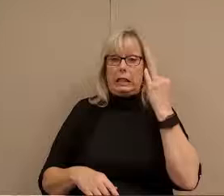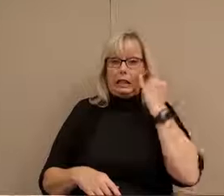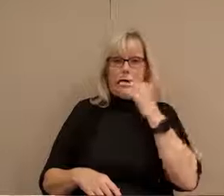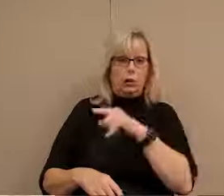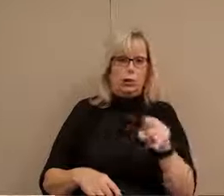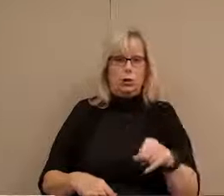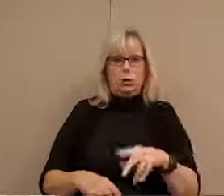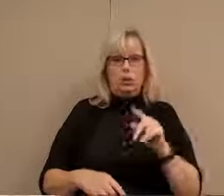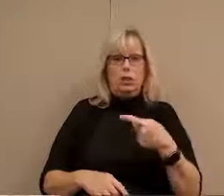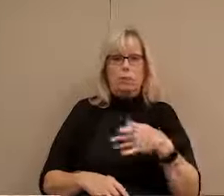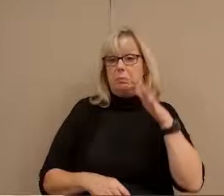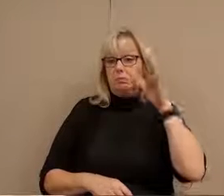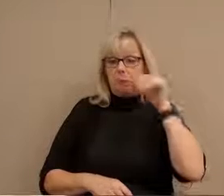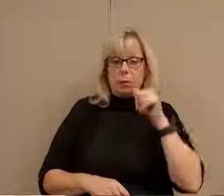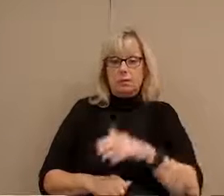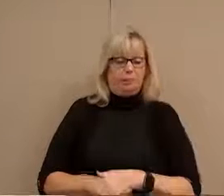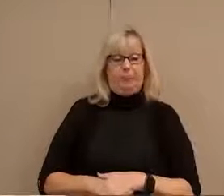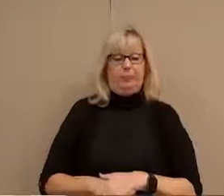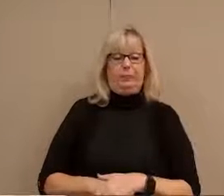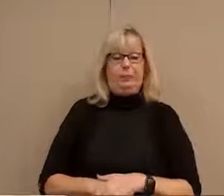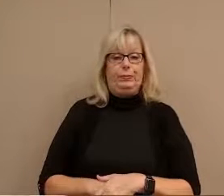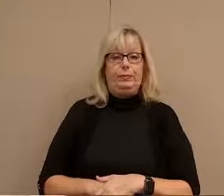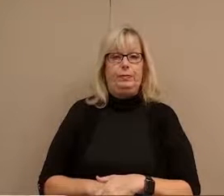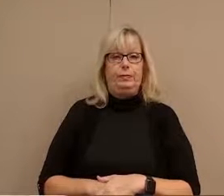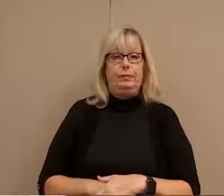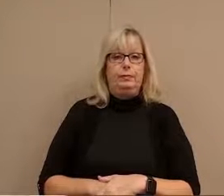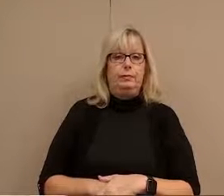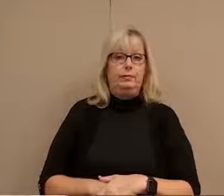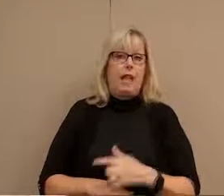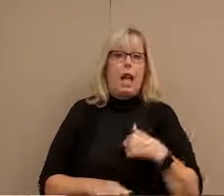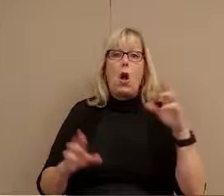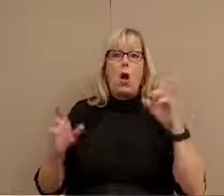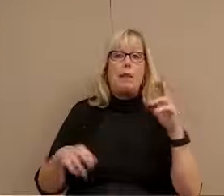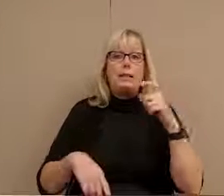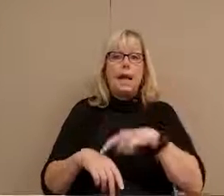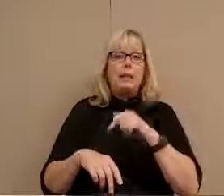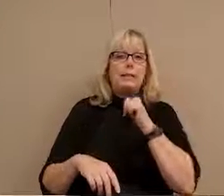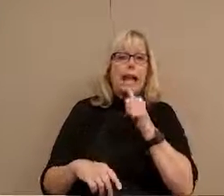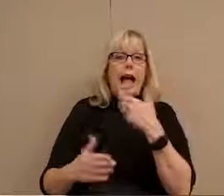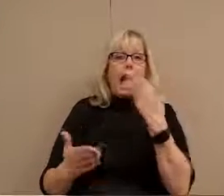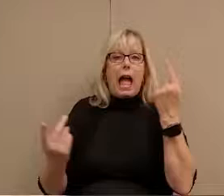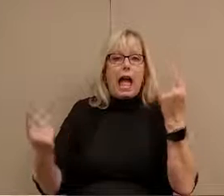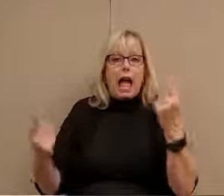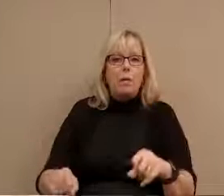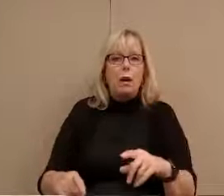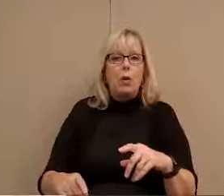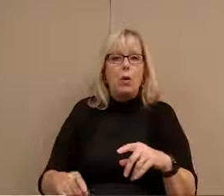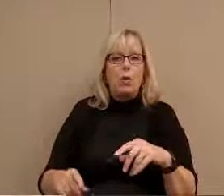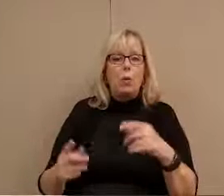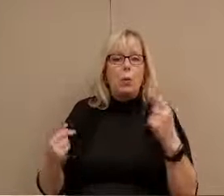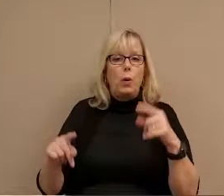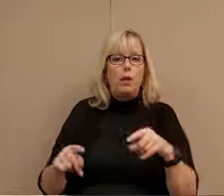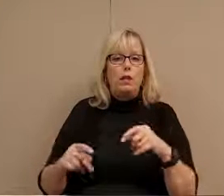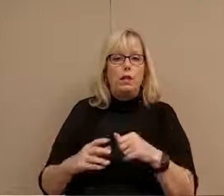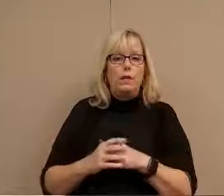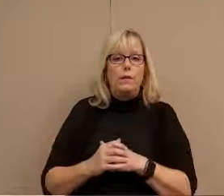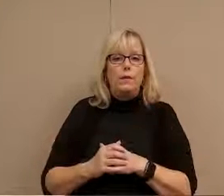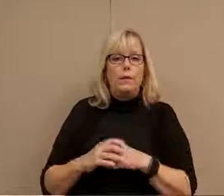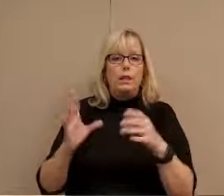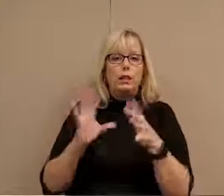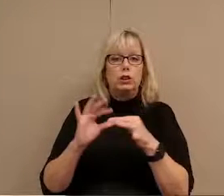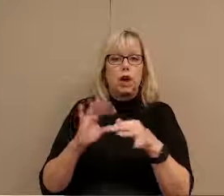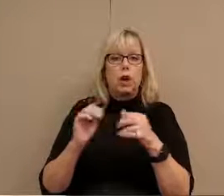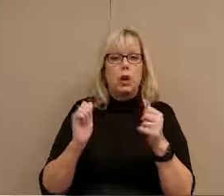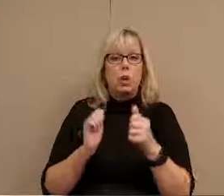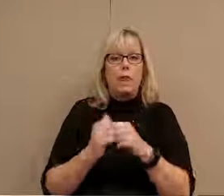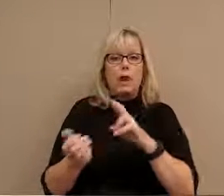who are just being stubborn about it, I hope the time doesn't come when you're looking there or talking